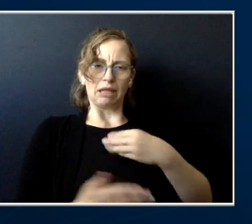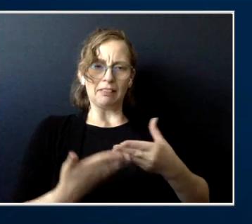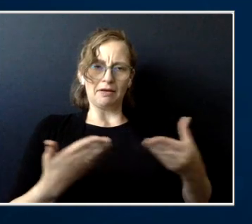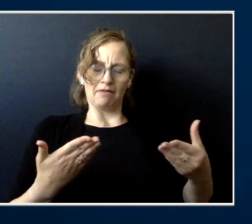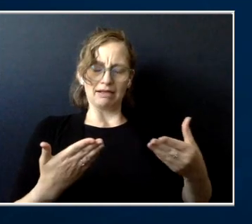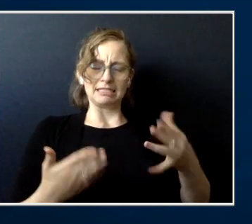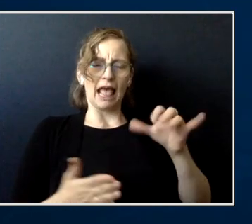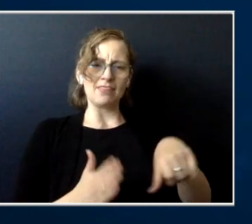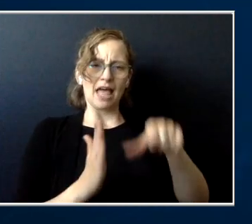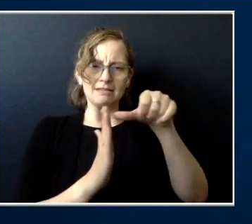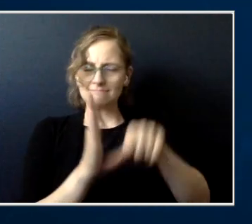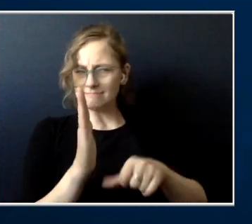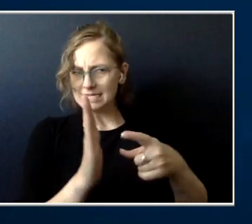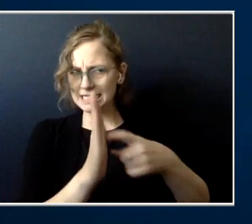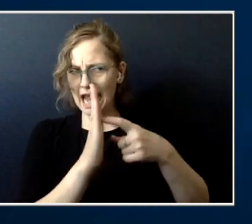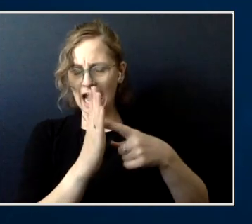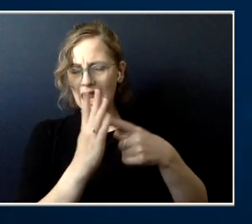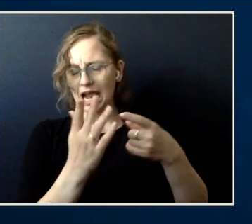on average.